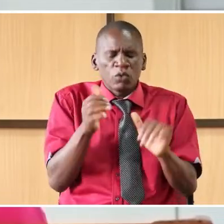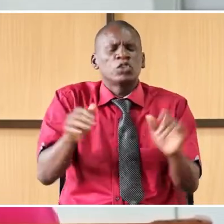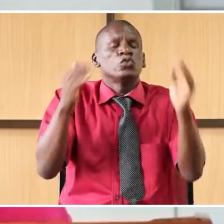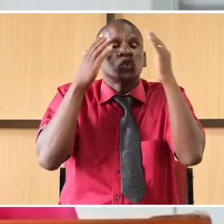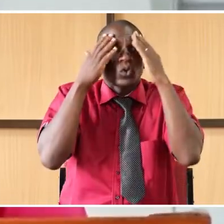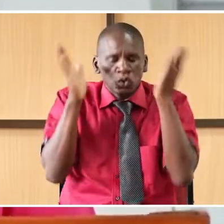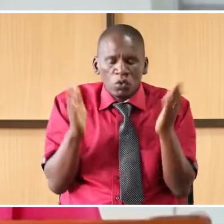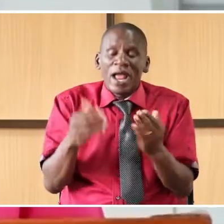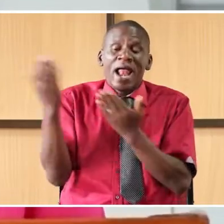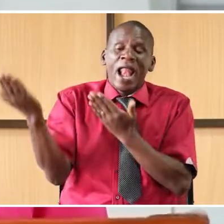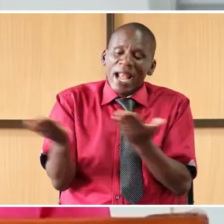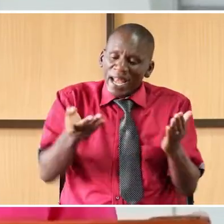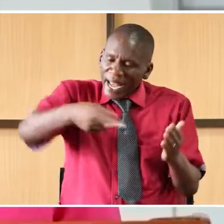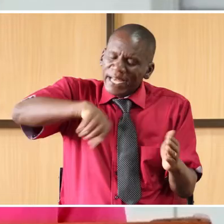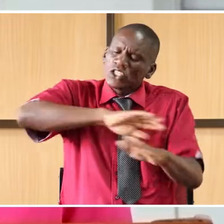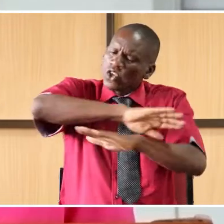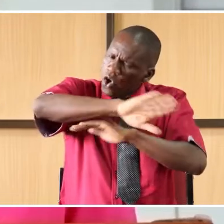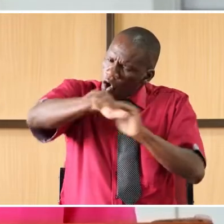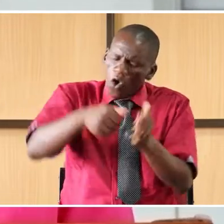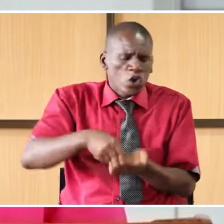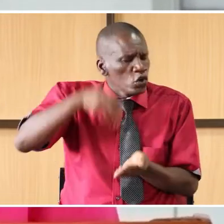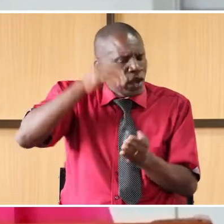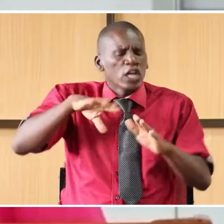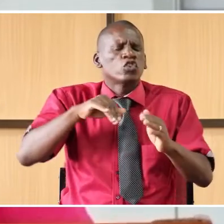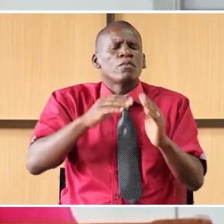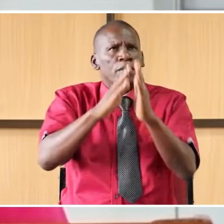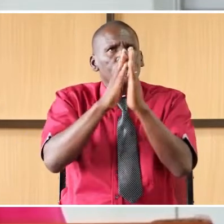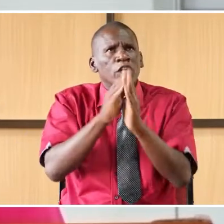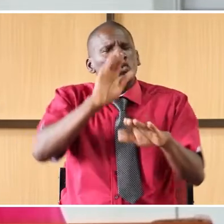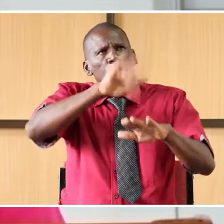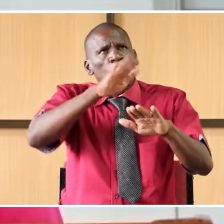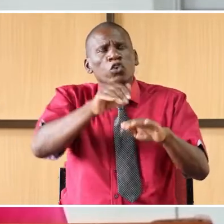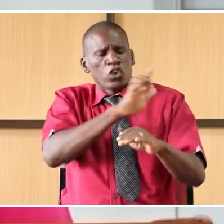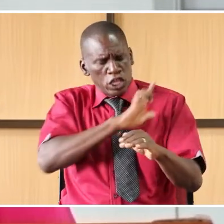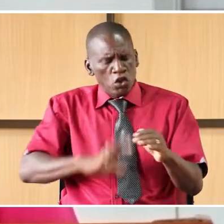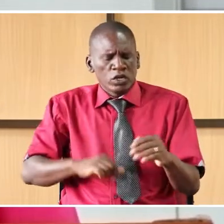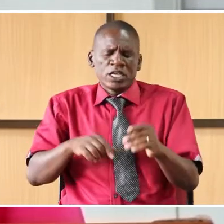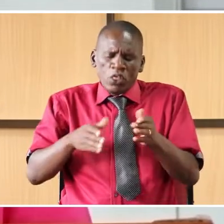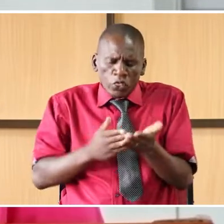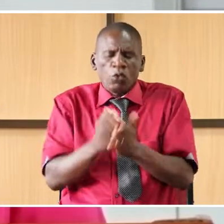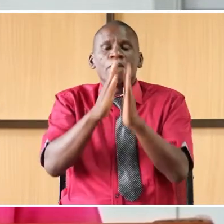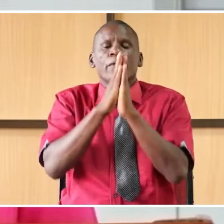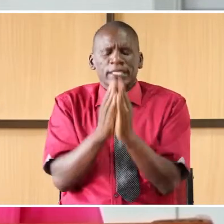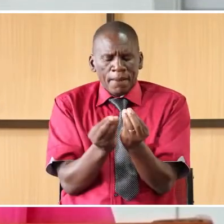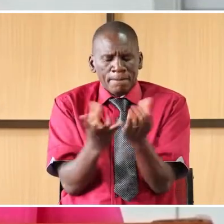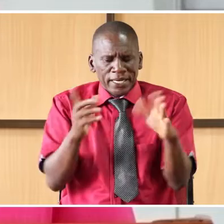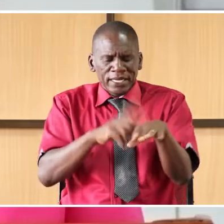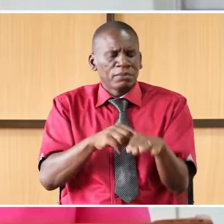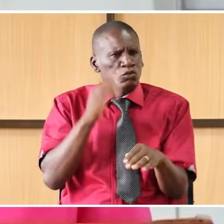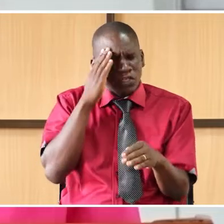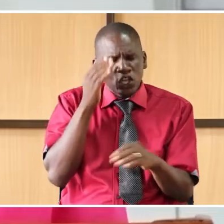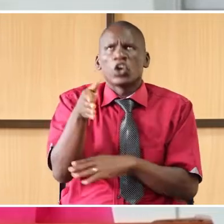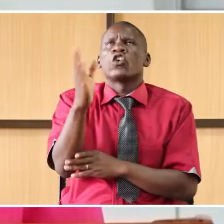not known. Let us also learn to call upon the name of the Lord in the place of prayer. Many times we think